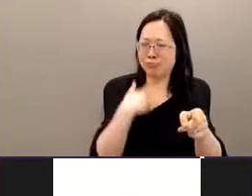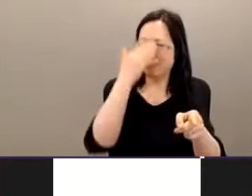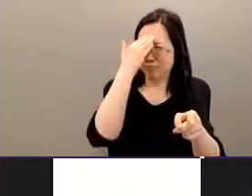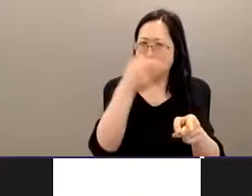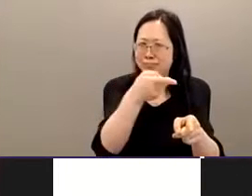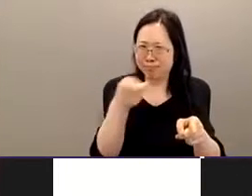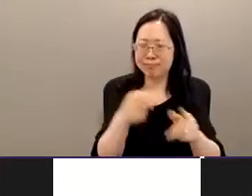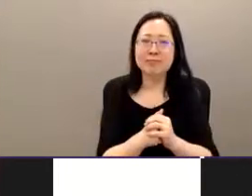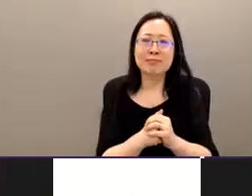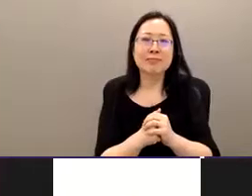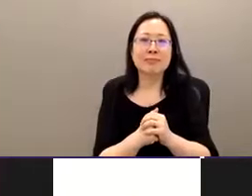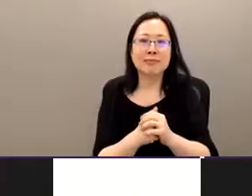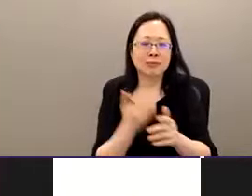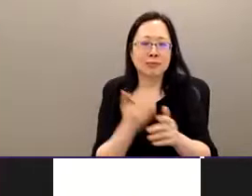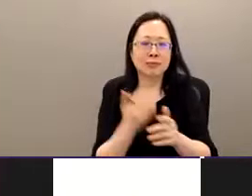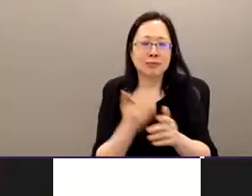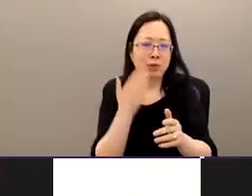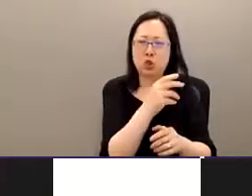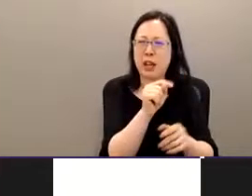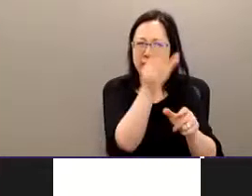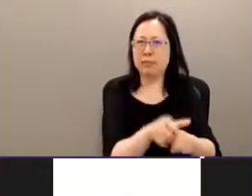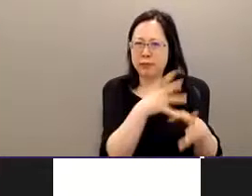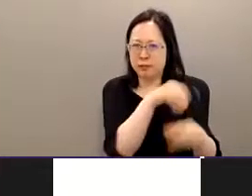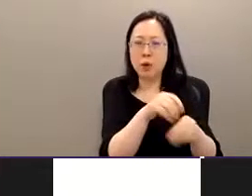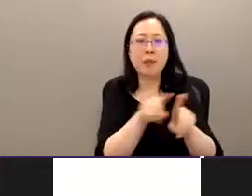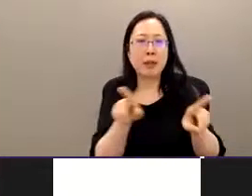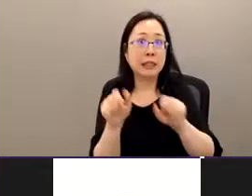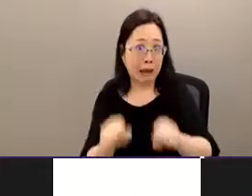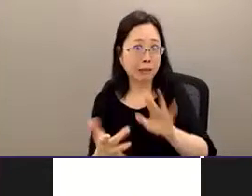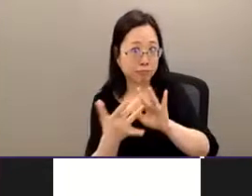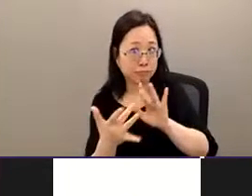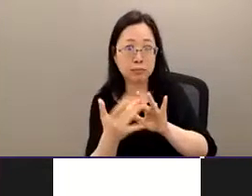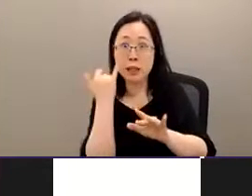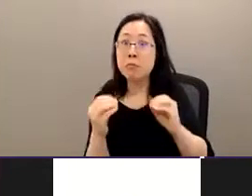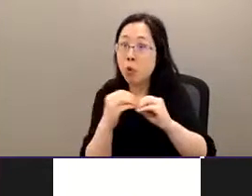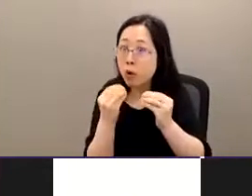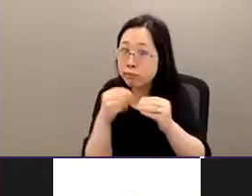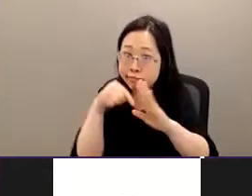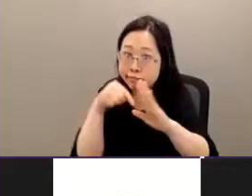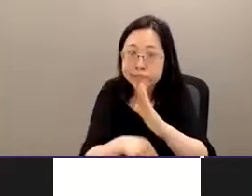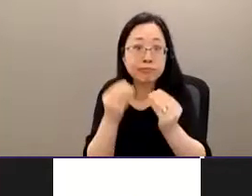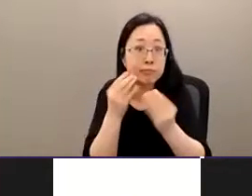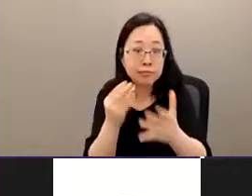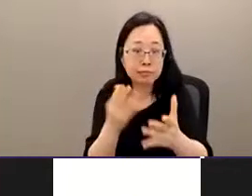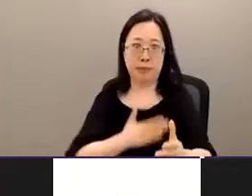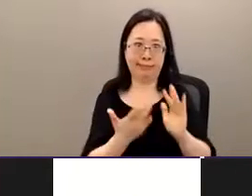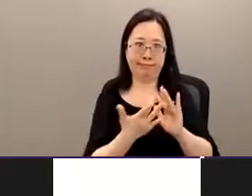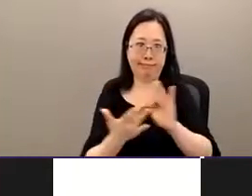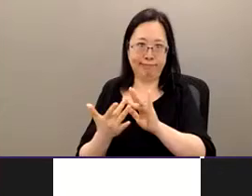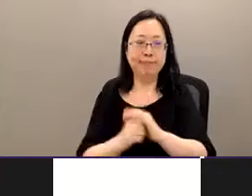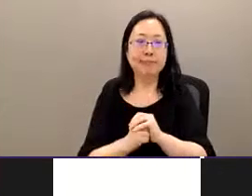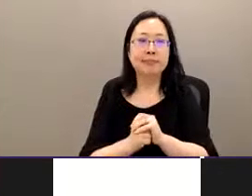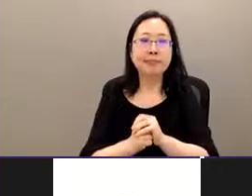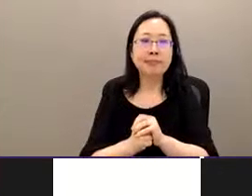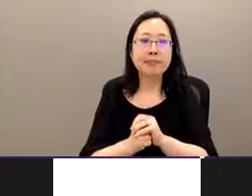you can reach out to both Benedict and myself if you require further information or supports, and we'd be